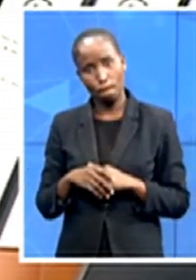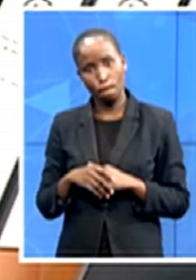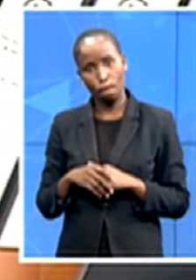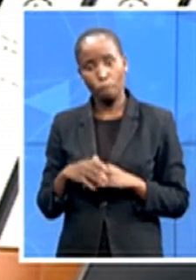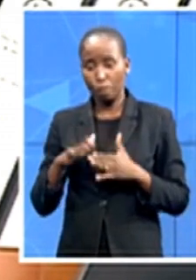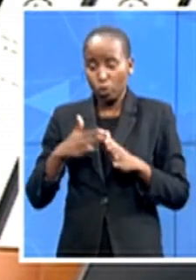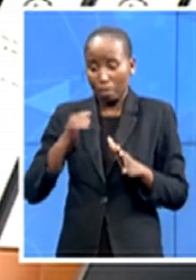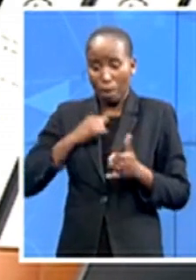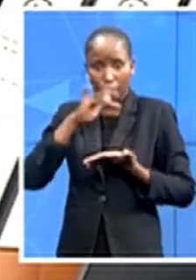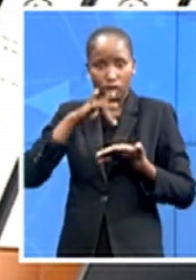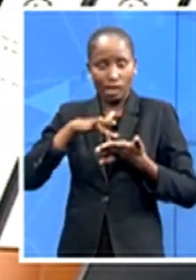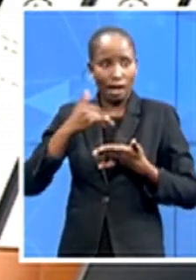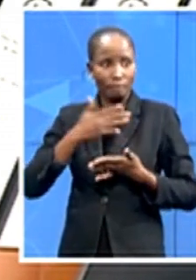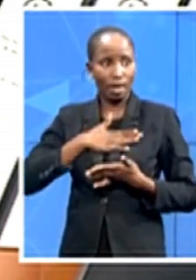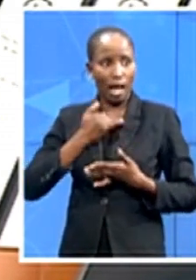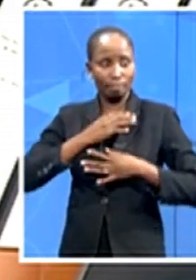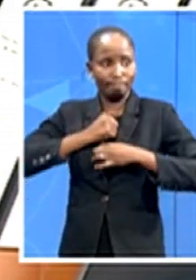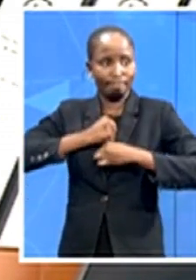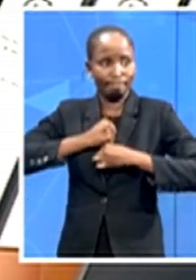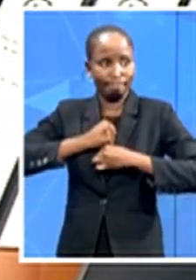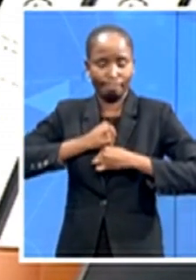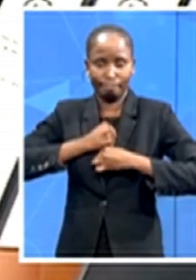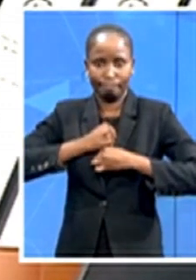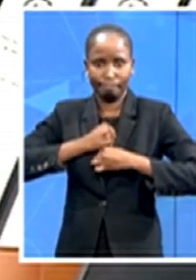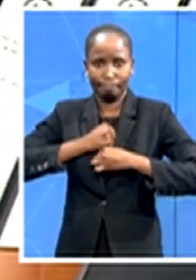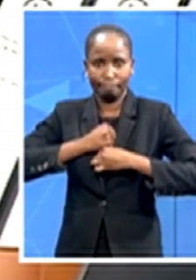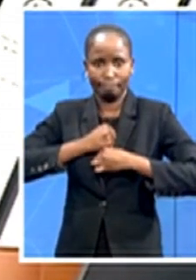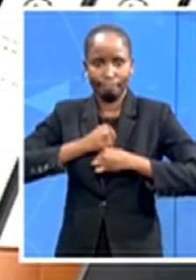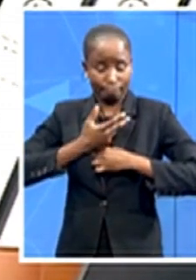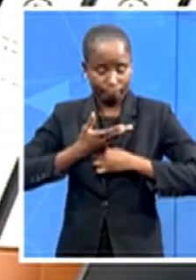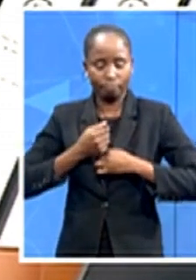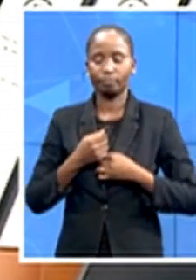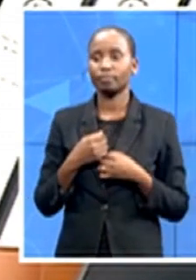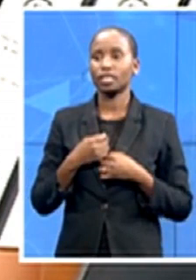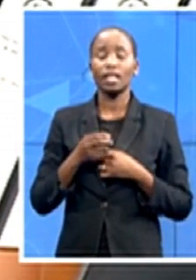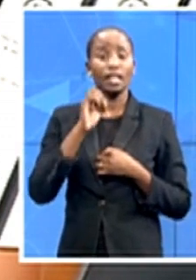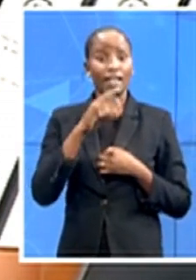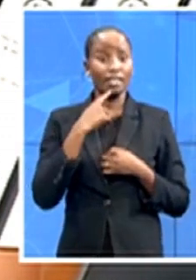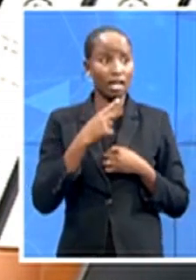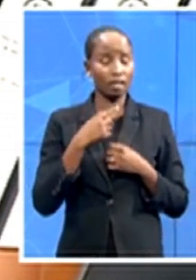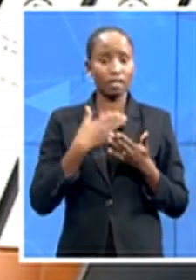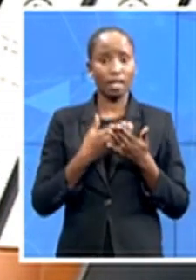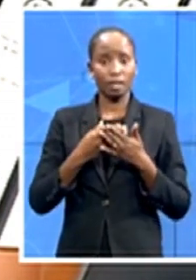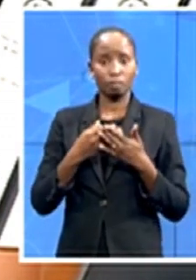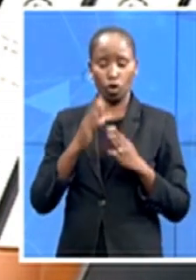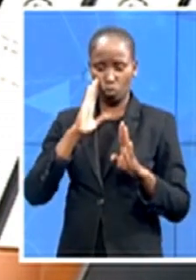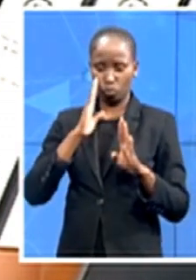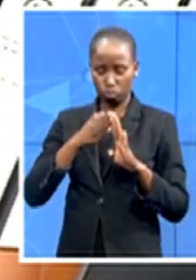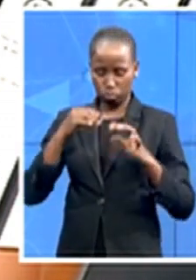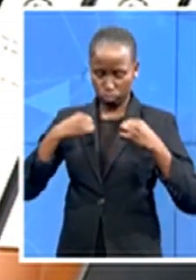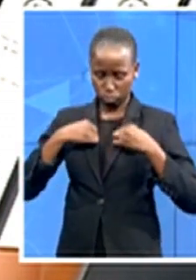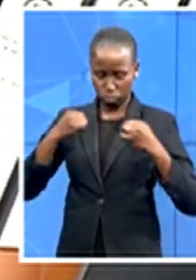A more confrontational approach would most likely have led to my removal from